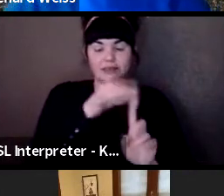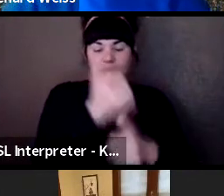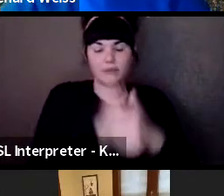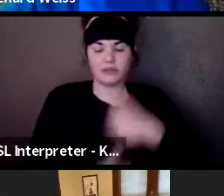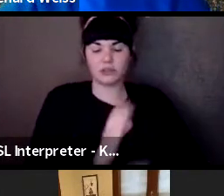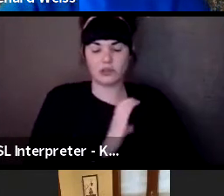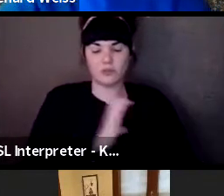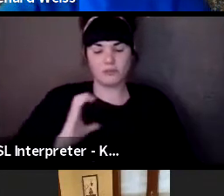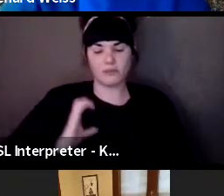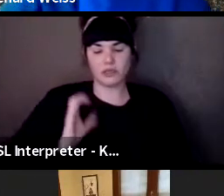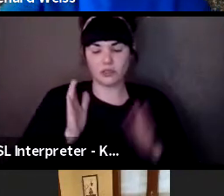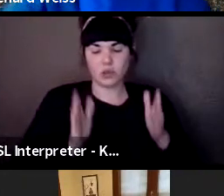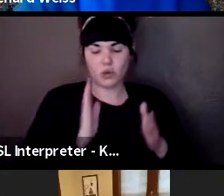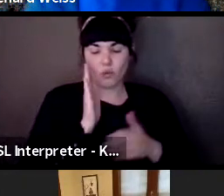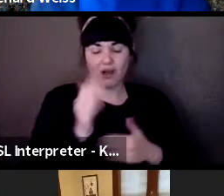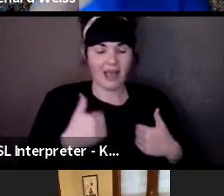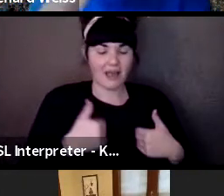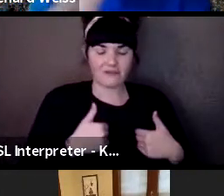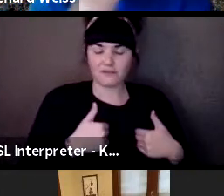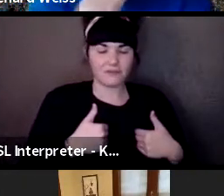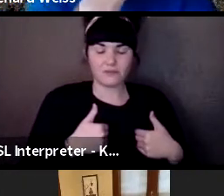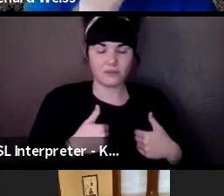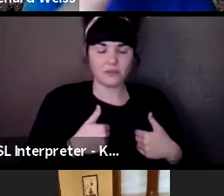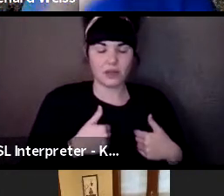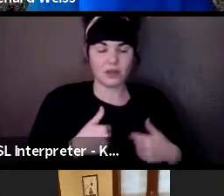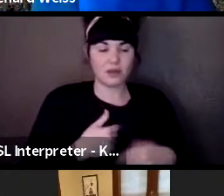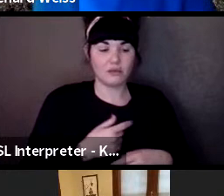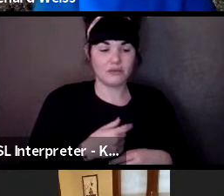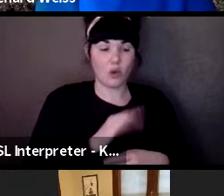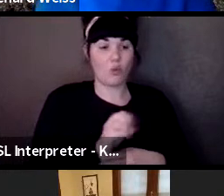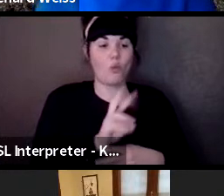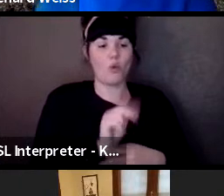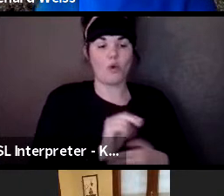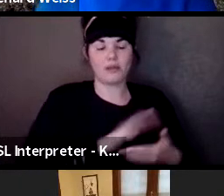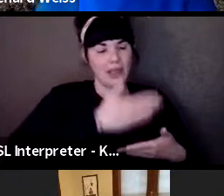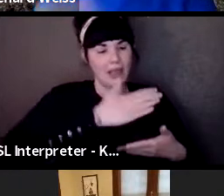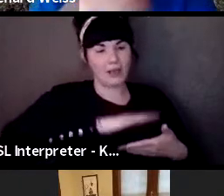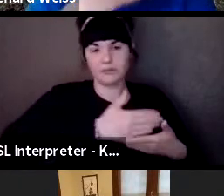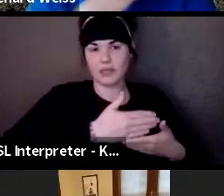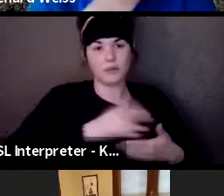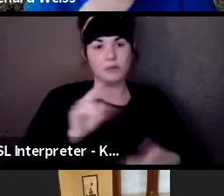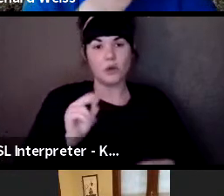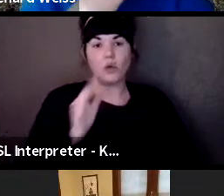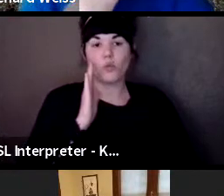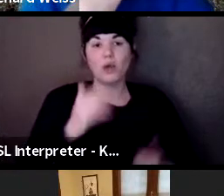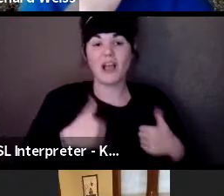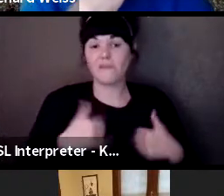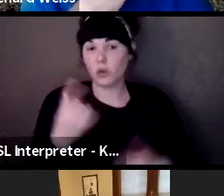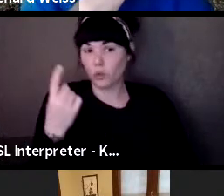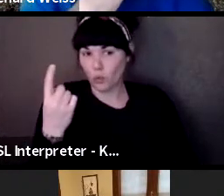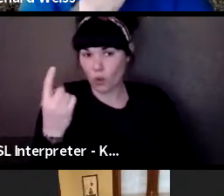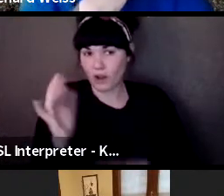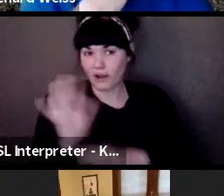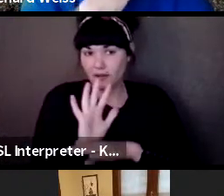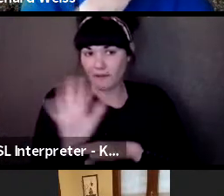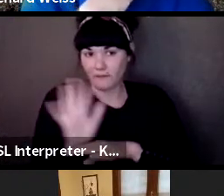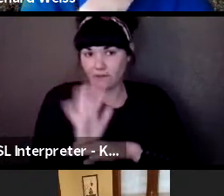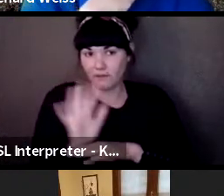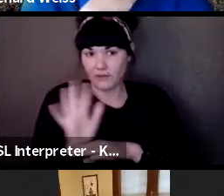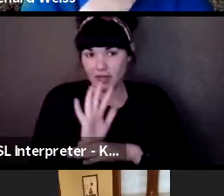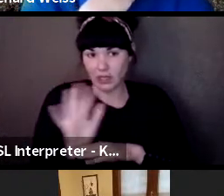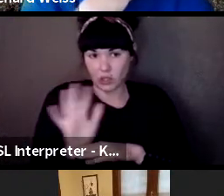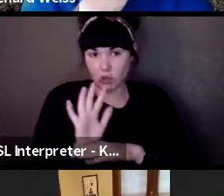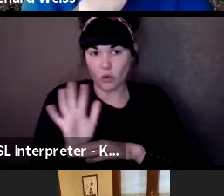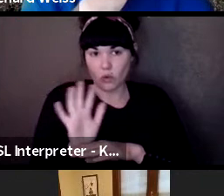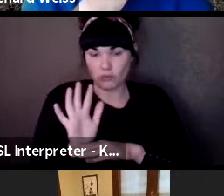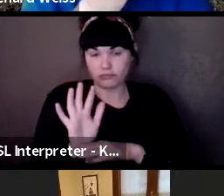individual laptop, there will be one video feed in the Zoom meeting of the event itself, and that will be broadcast in the Zoom